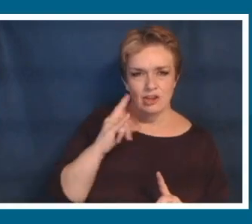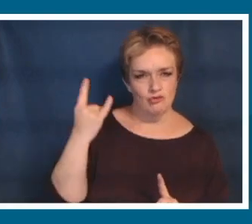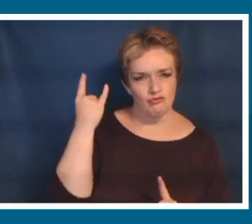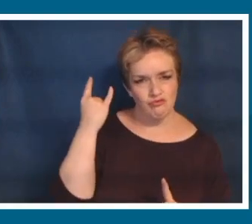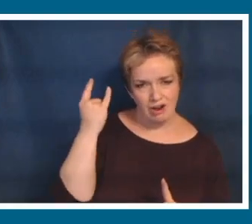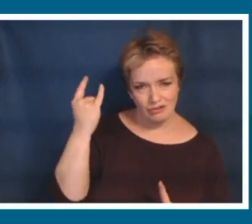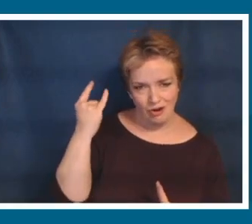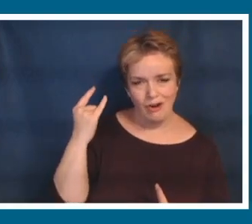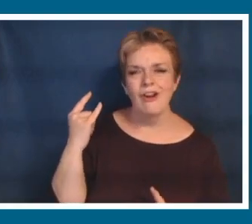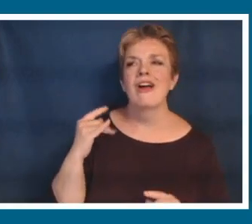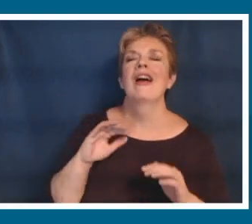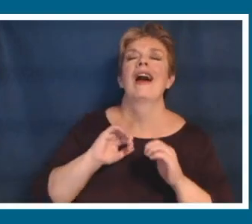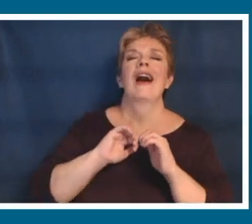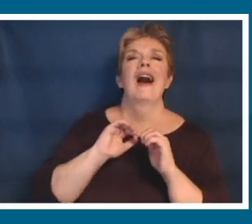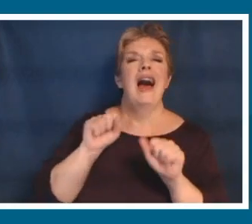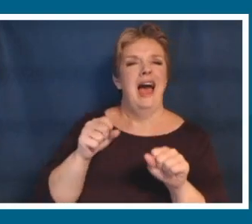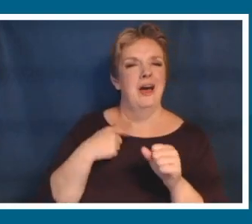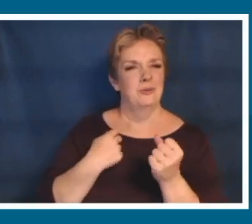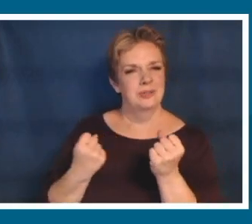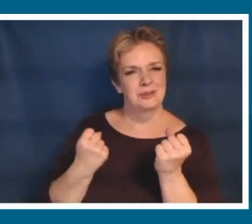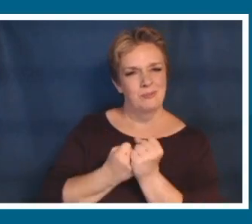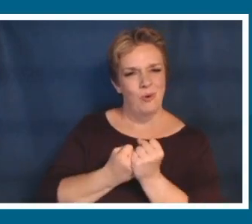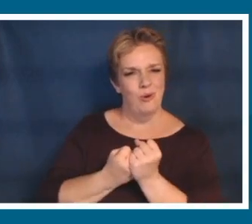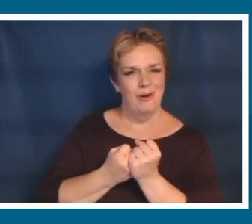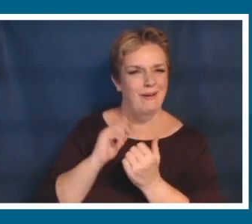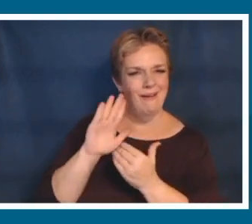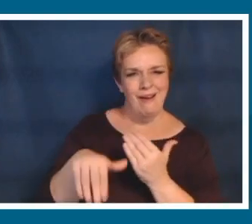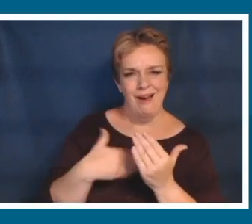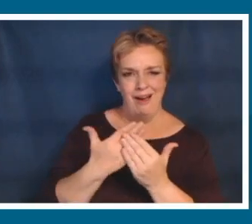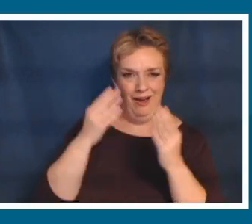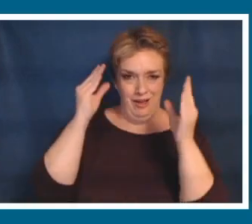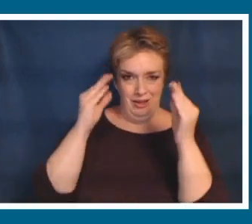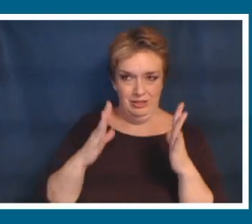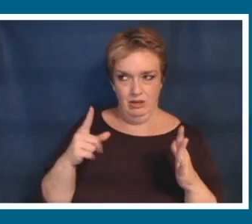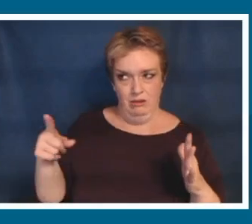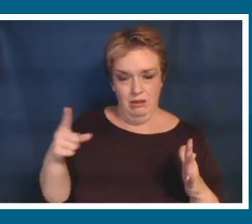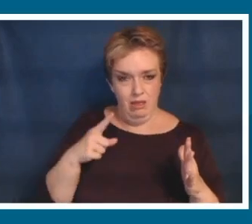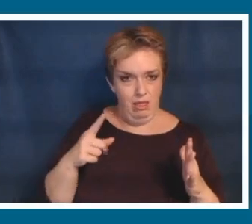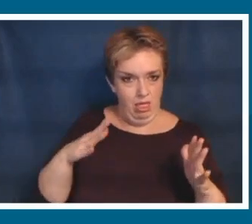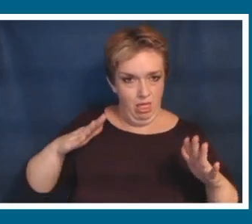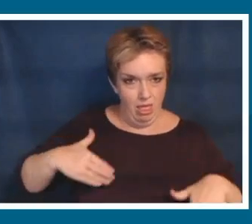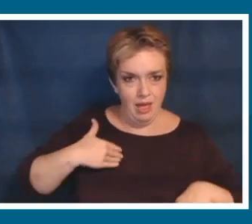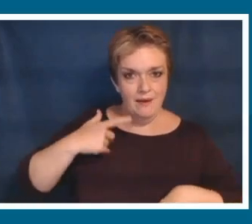all teachers who might not have the time or access to